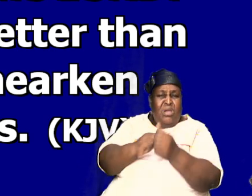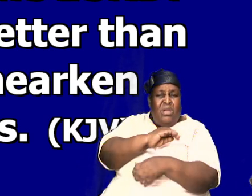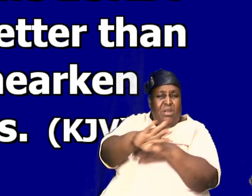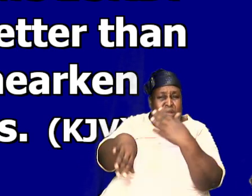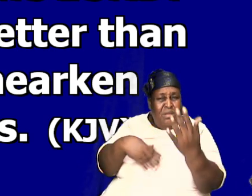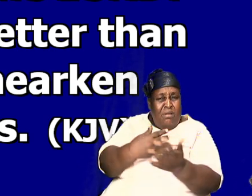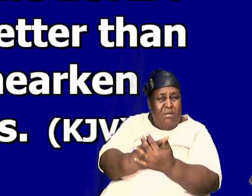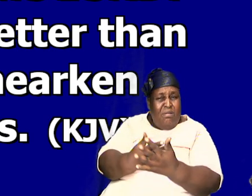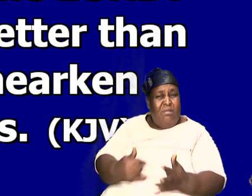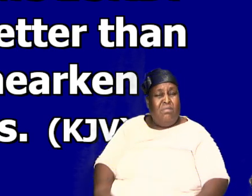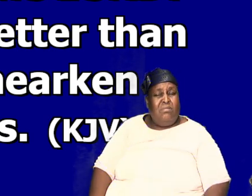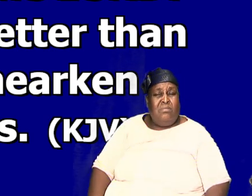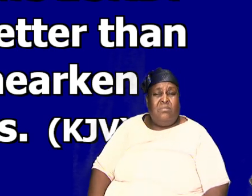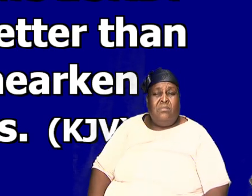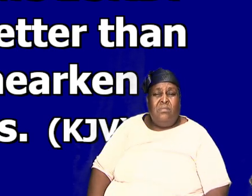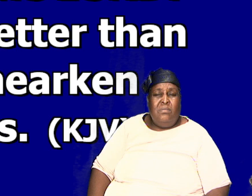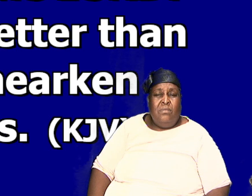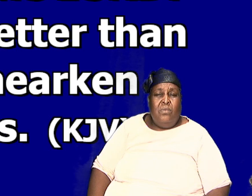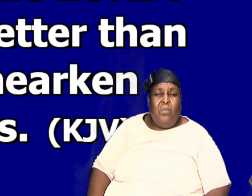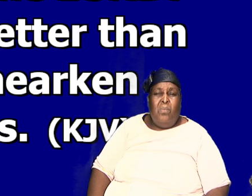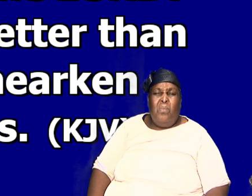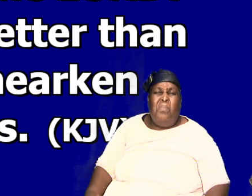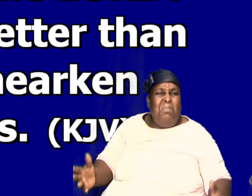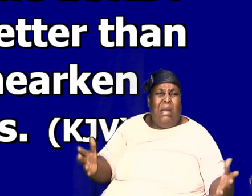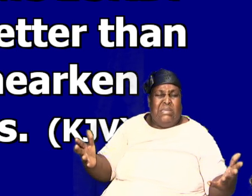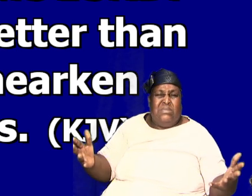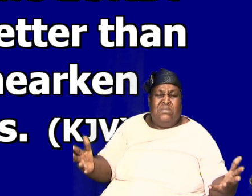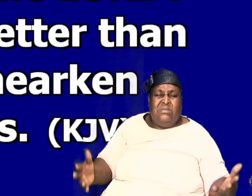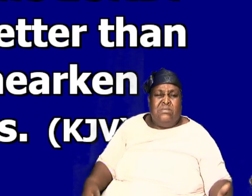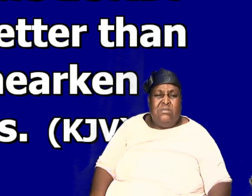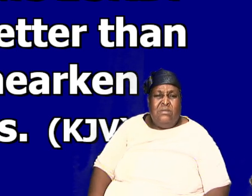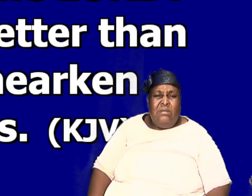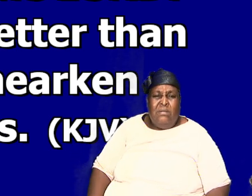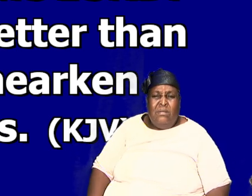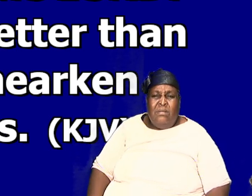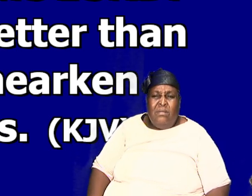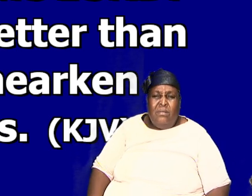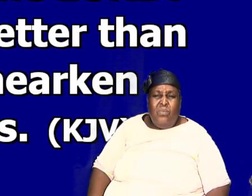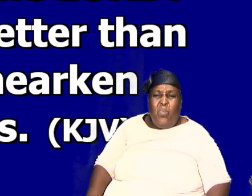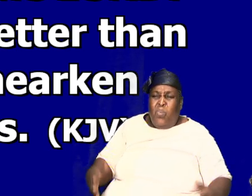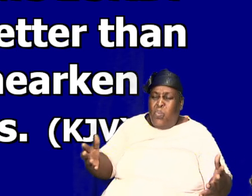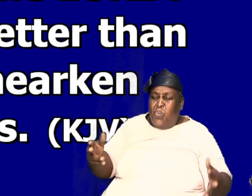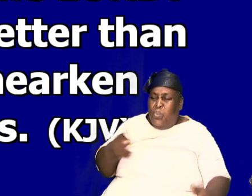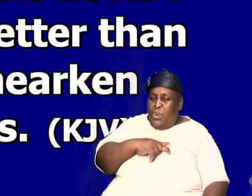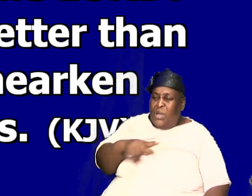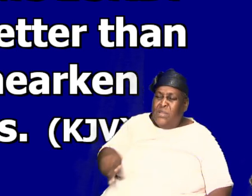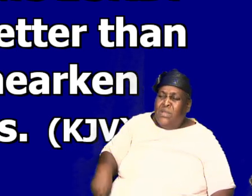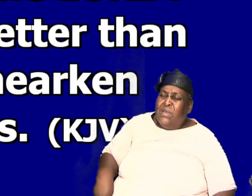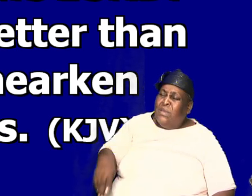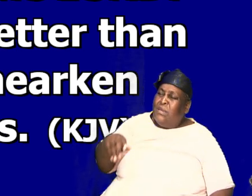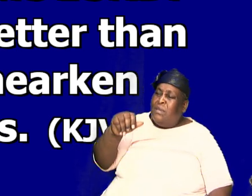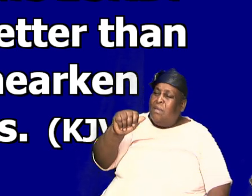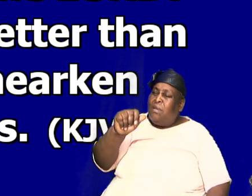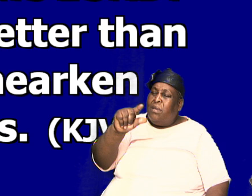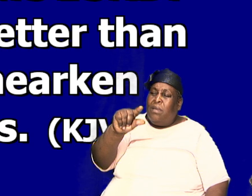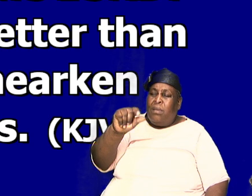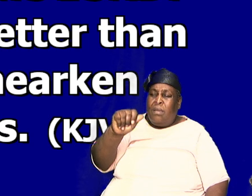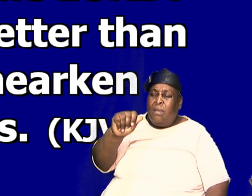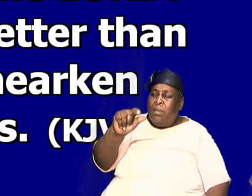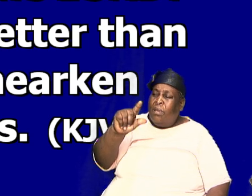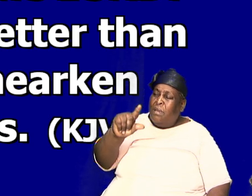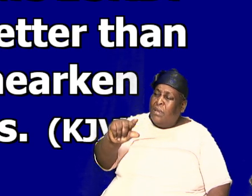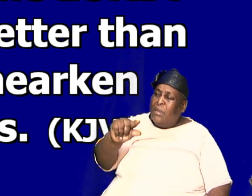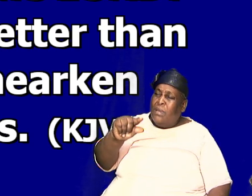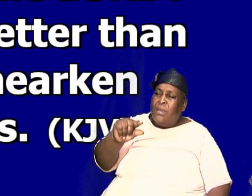If you utterly destroy the Amalekites, what is King Agag doing here? And this is what I'm saying, that if